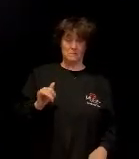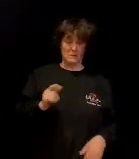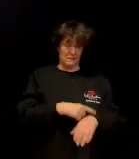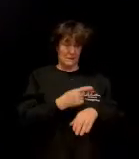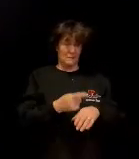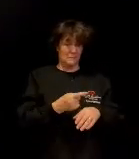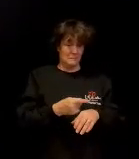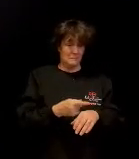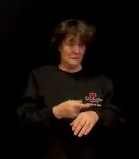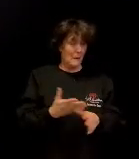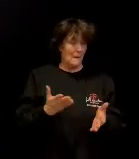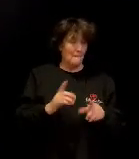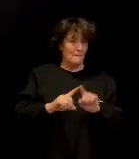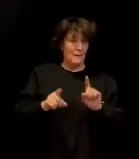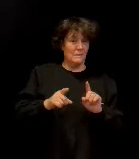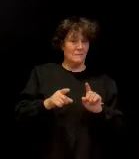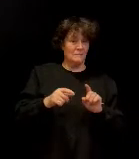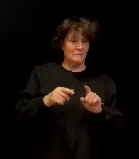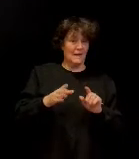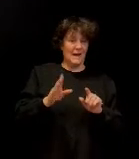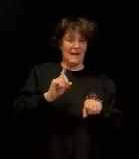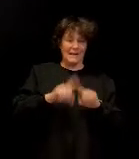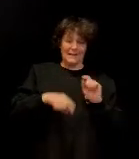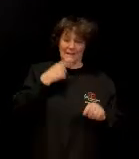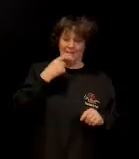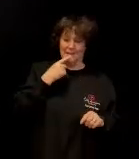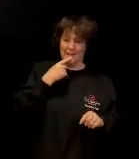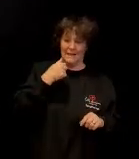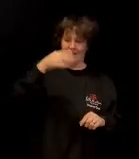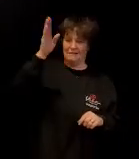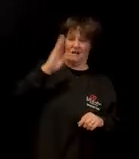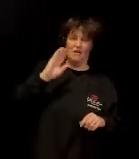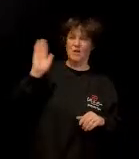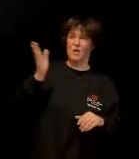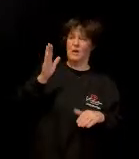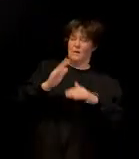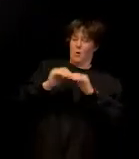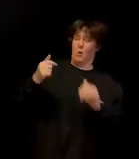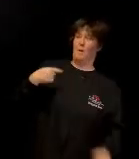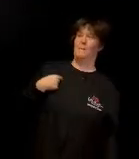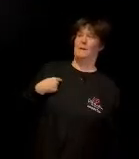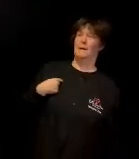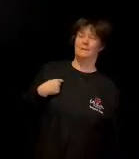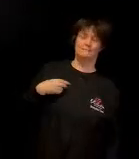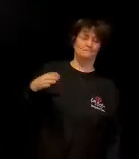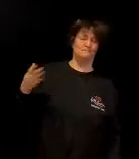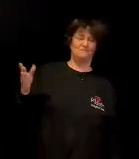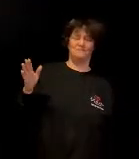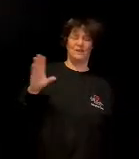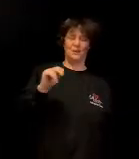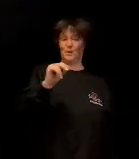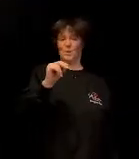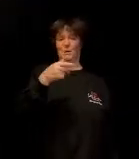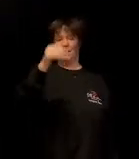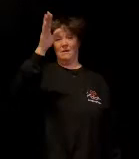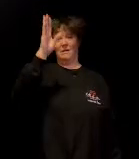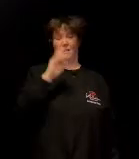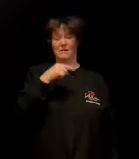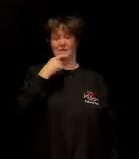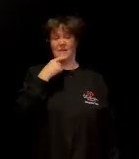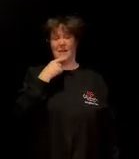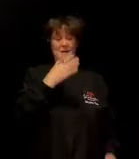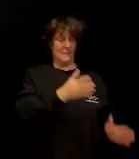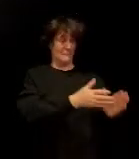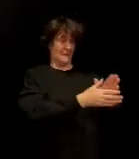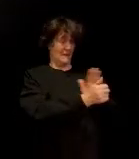never say, "God, you didn't call me." I couldn't say that to God, because God has already said it in His Word that the gifts and callings of